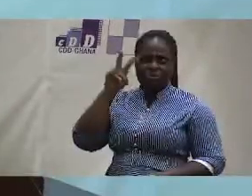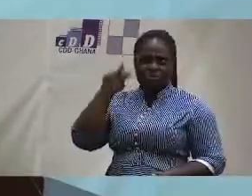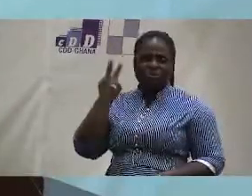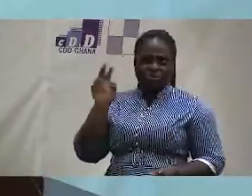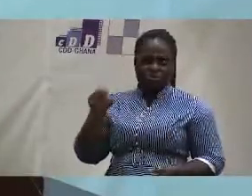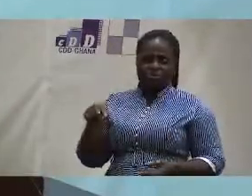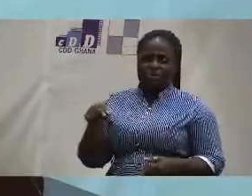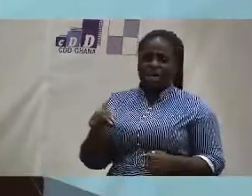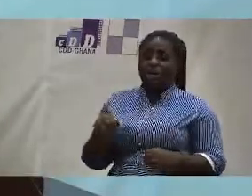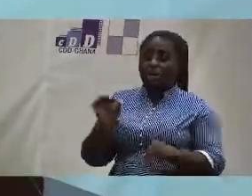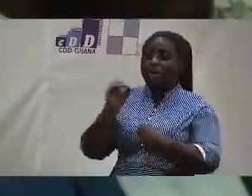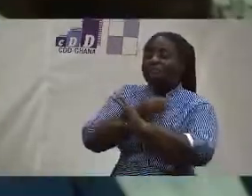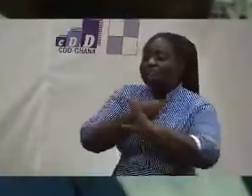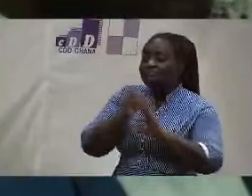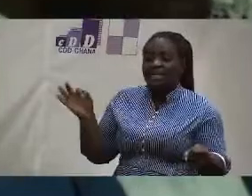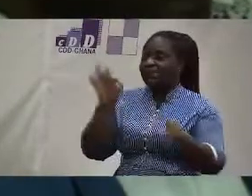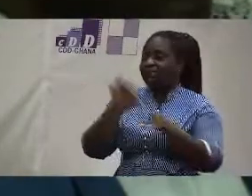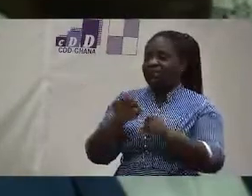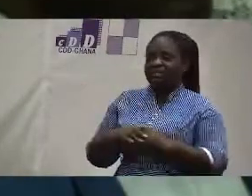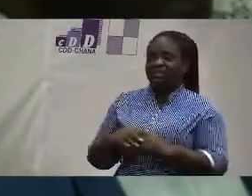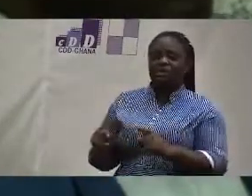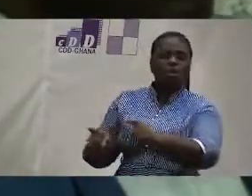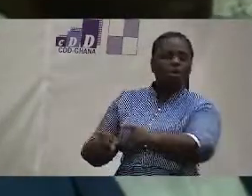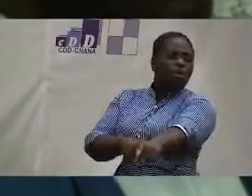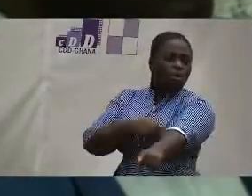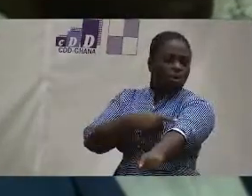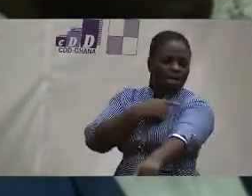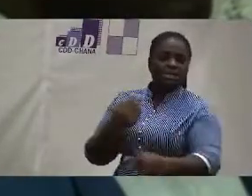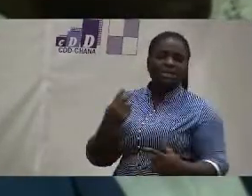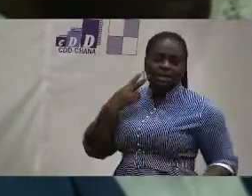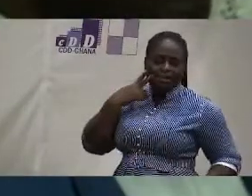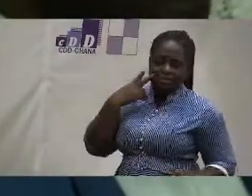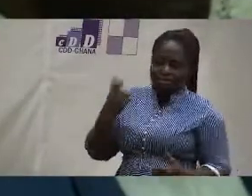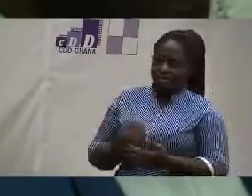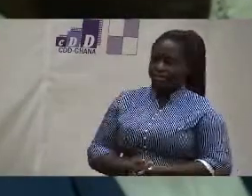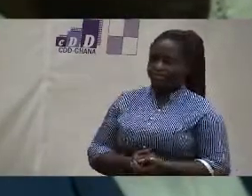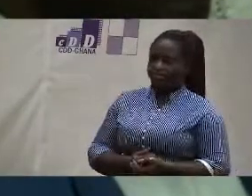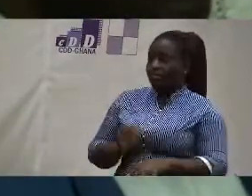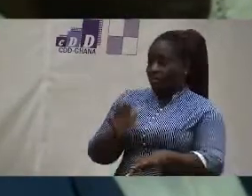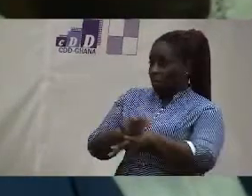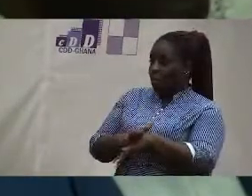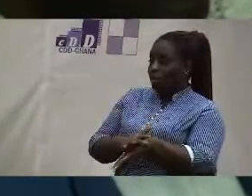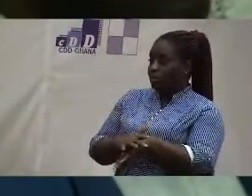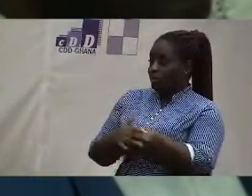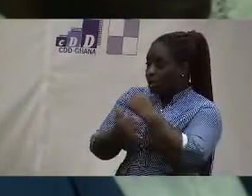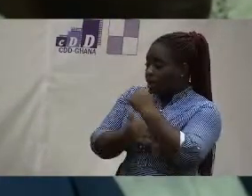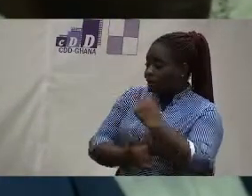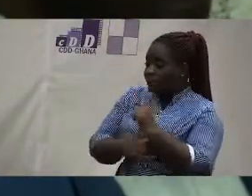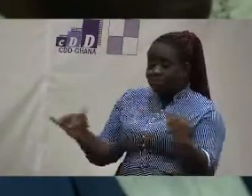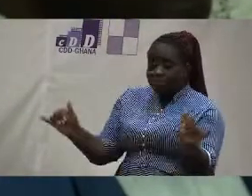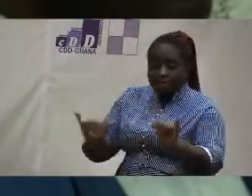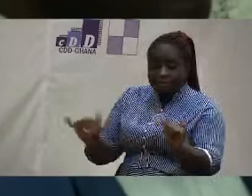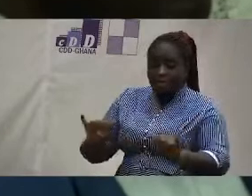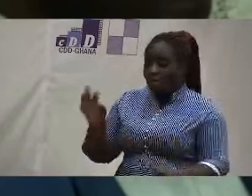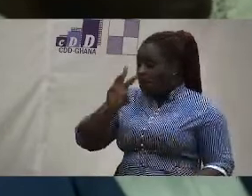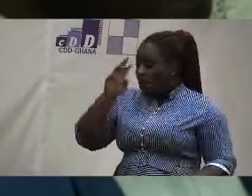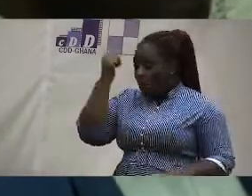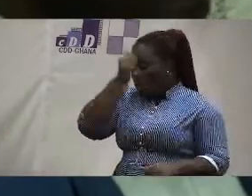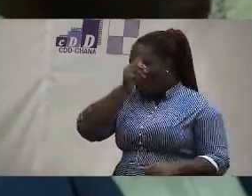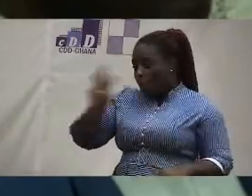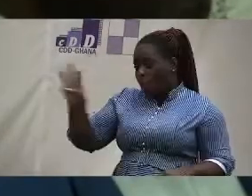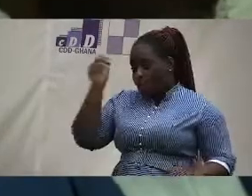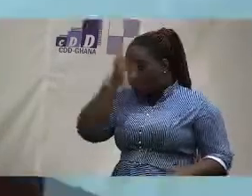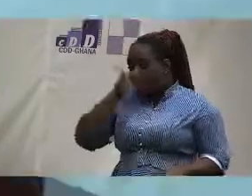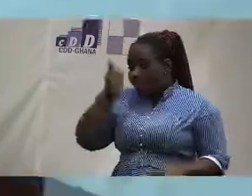of unbroken democracy, the longest we have actually witnessed on the continent. And the same across West Africa